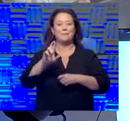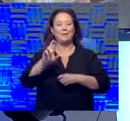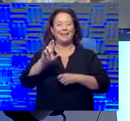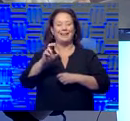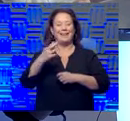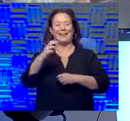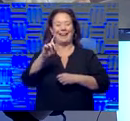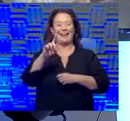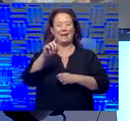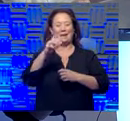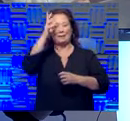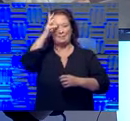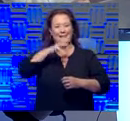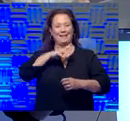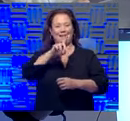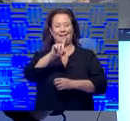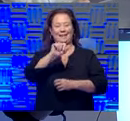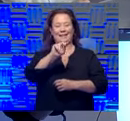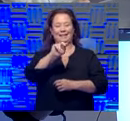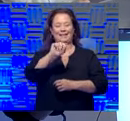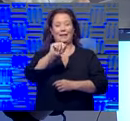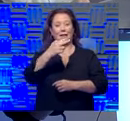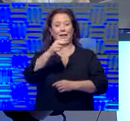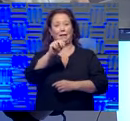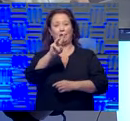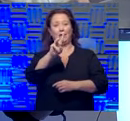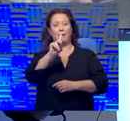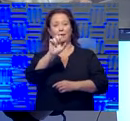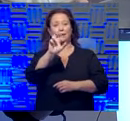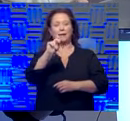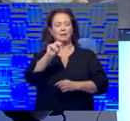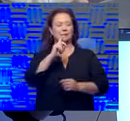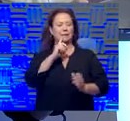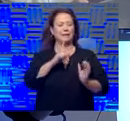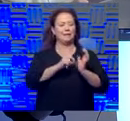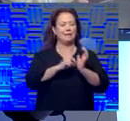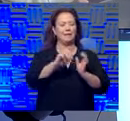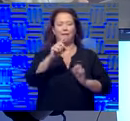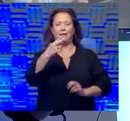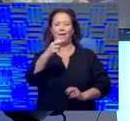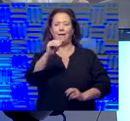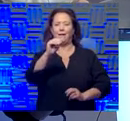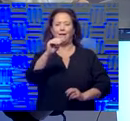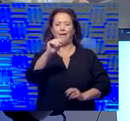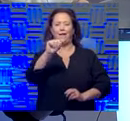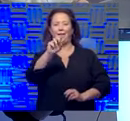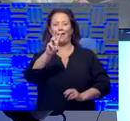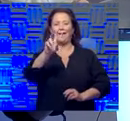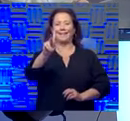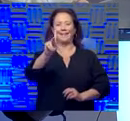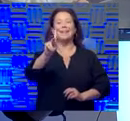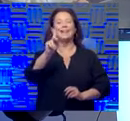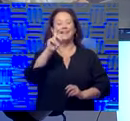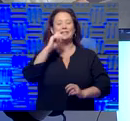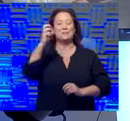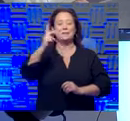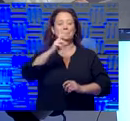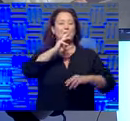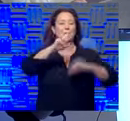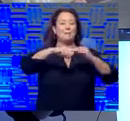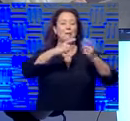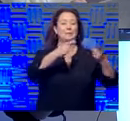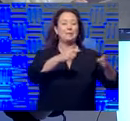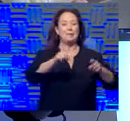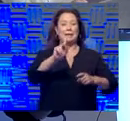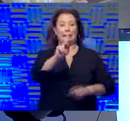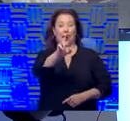here, Dr. Dana Hawkinson, Hawkeye. Man, I was going to go right to Doc Hawk from now on. He returns, and we'll talk a little bit about the goings-on here at